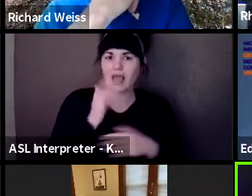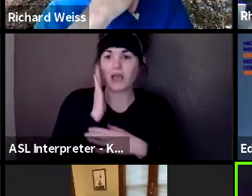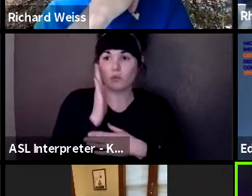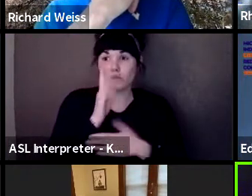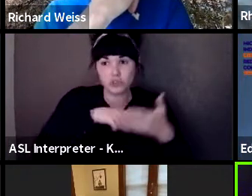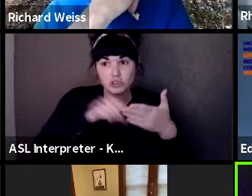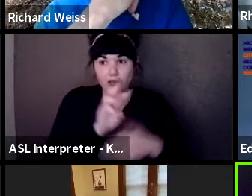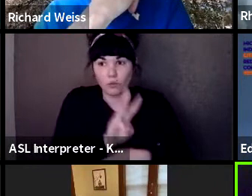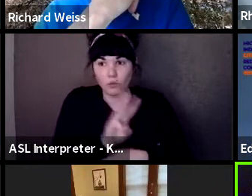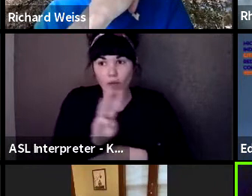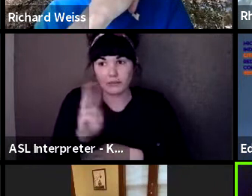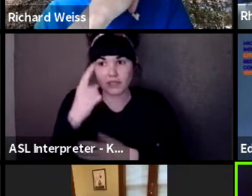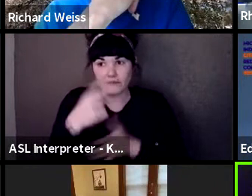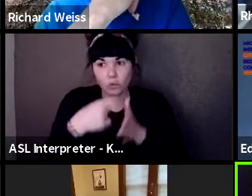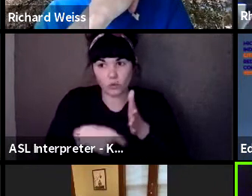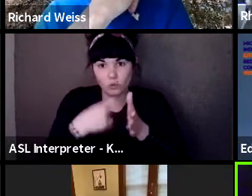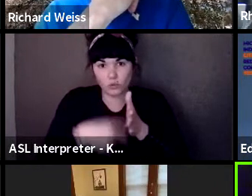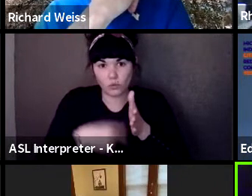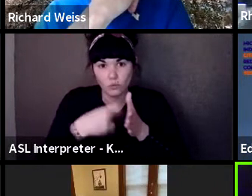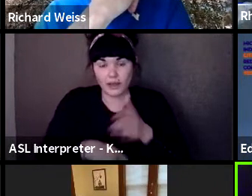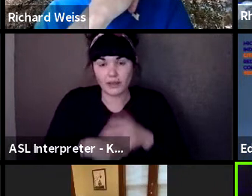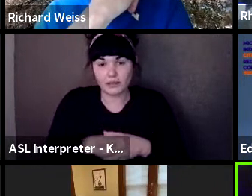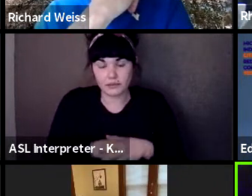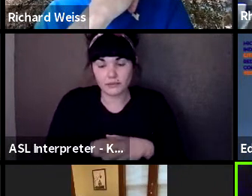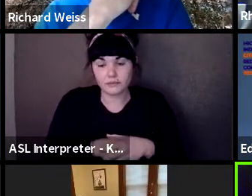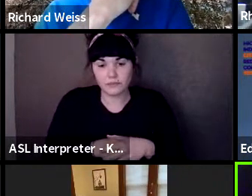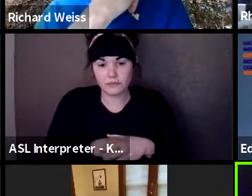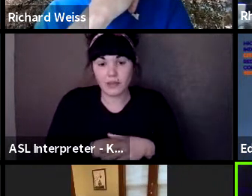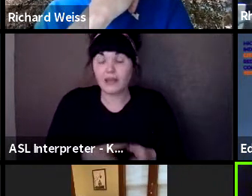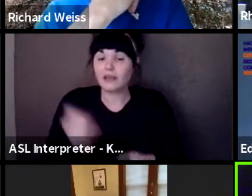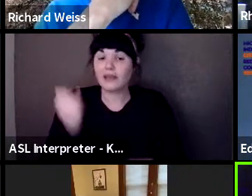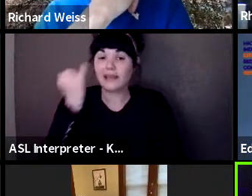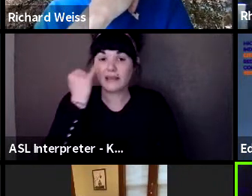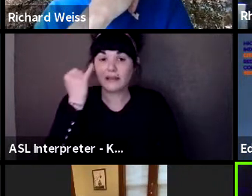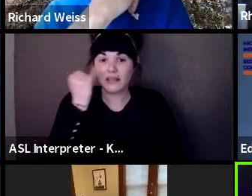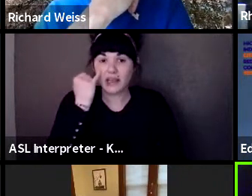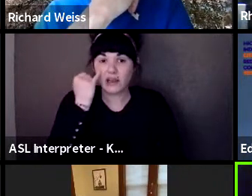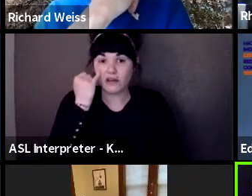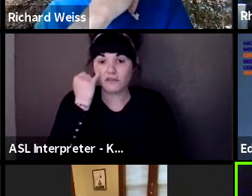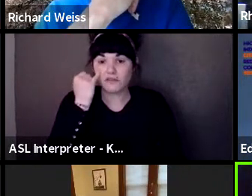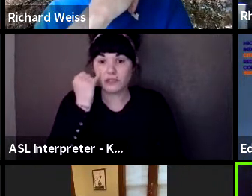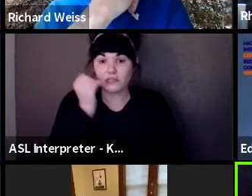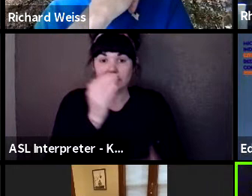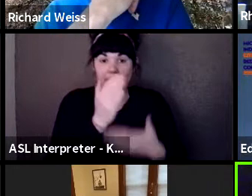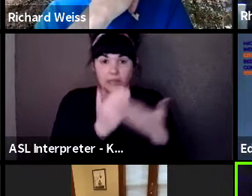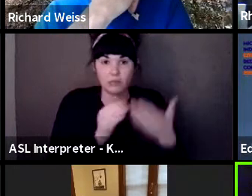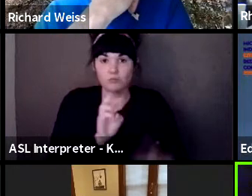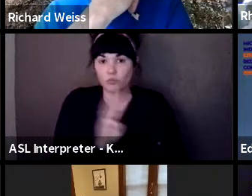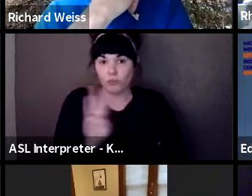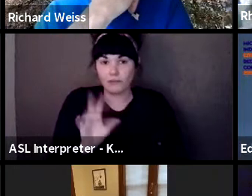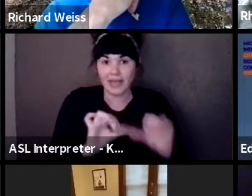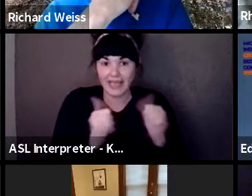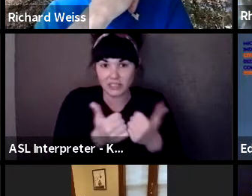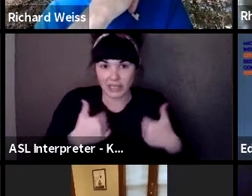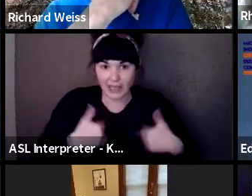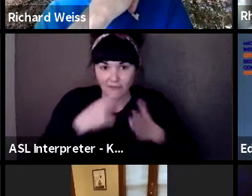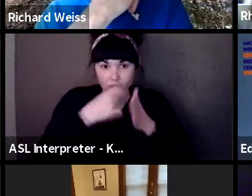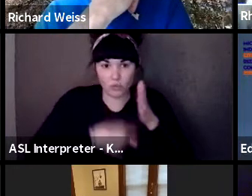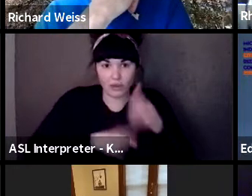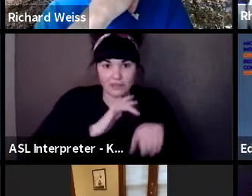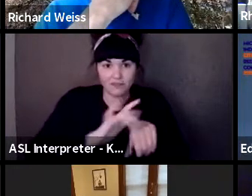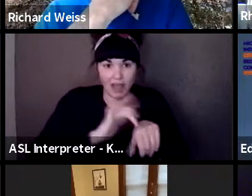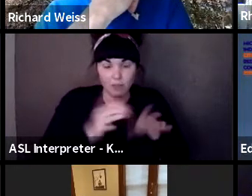if there are agencies with rates available that I will present that, as well as